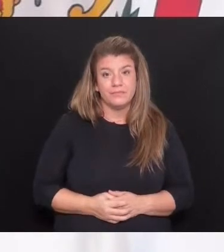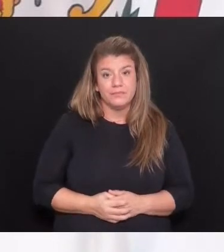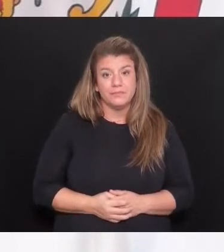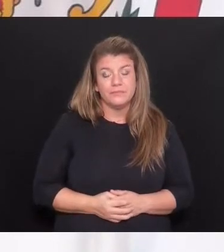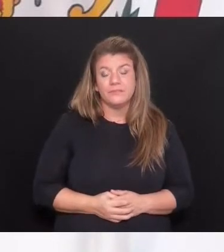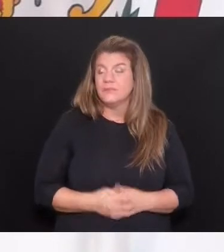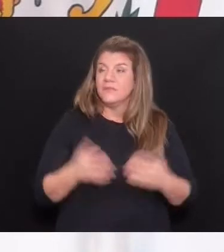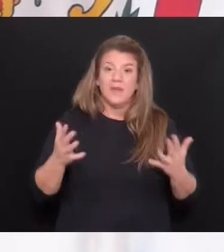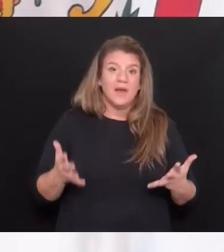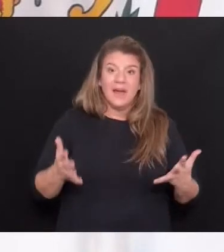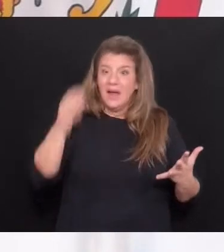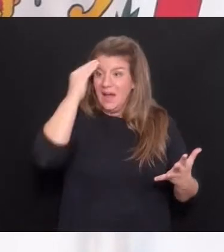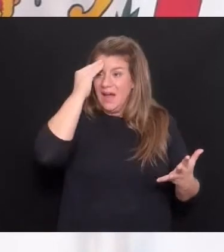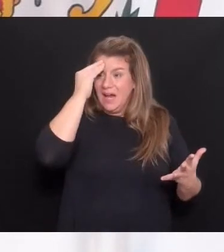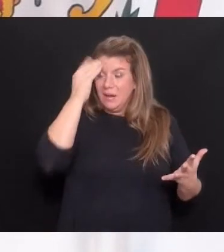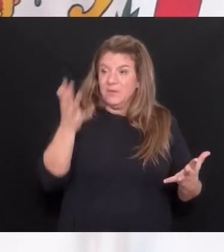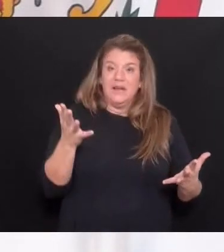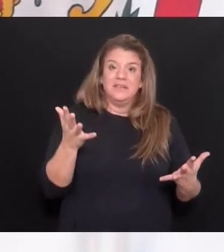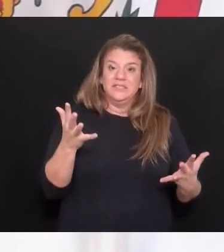I'm telling you.